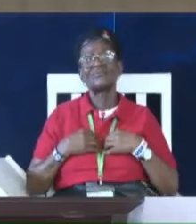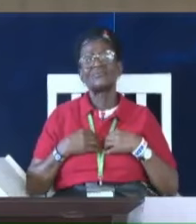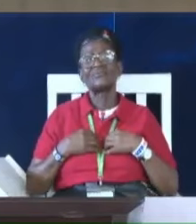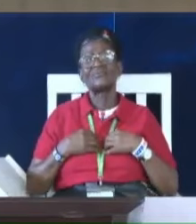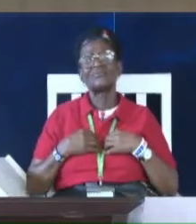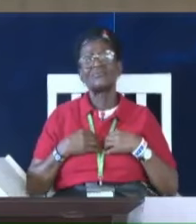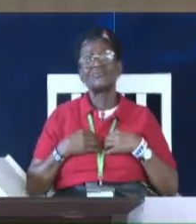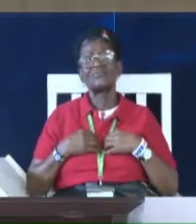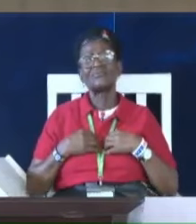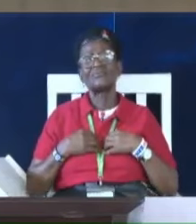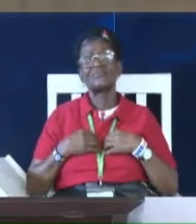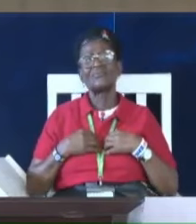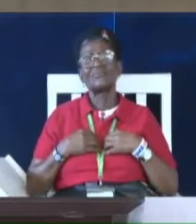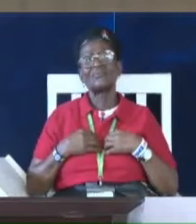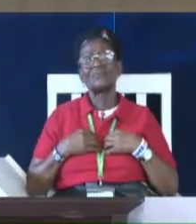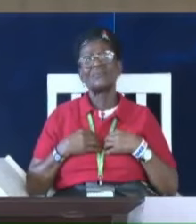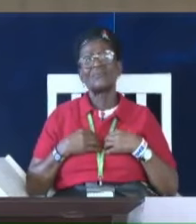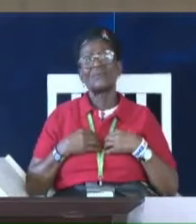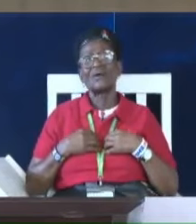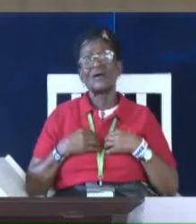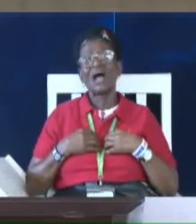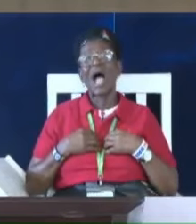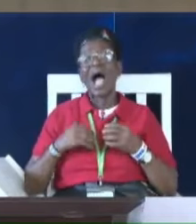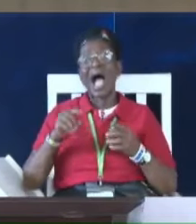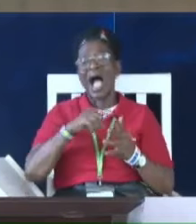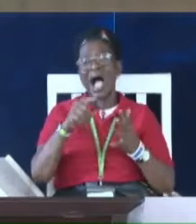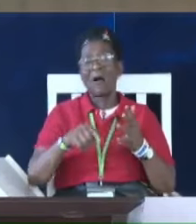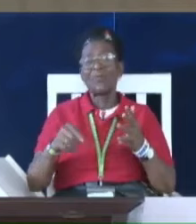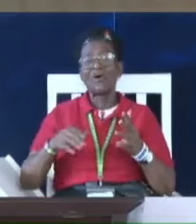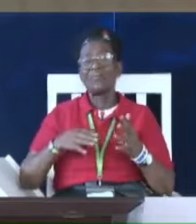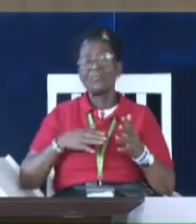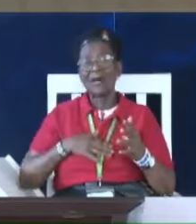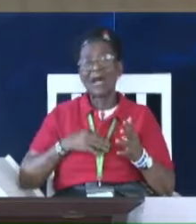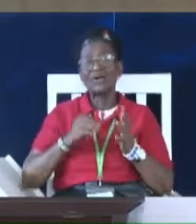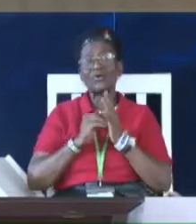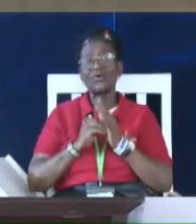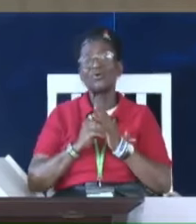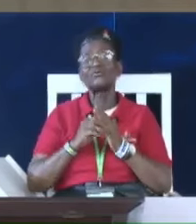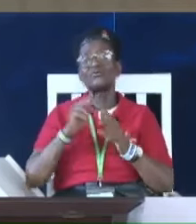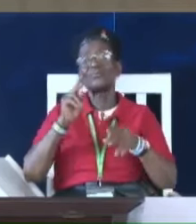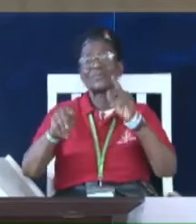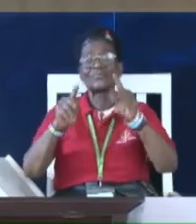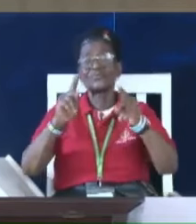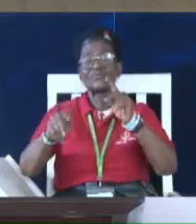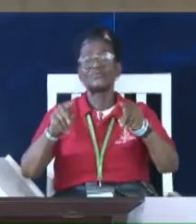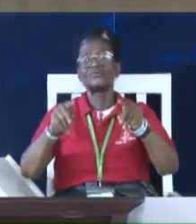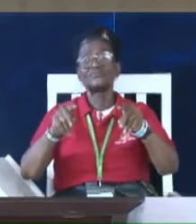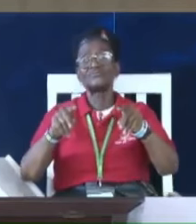At least among my own people, among my tribe,